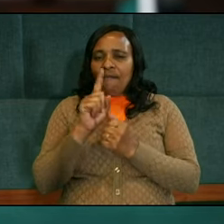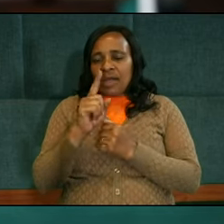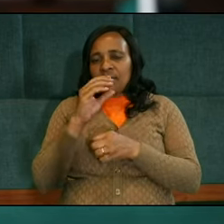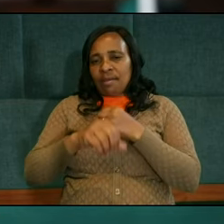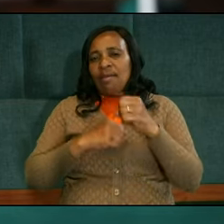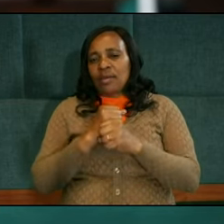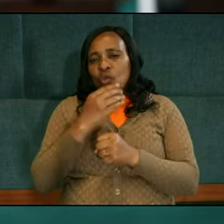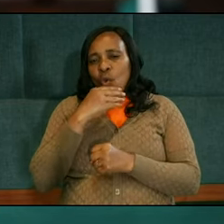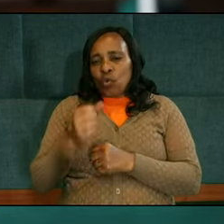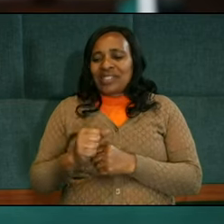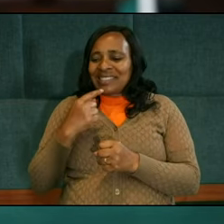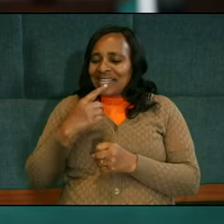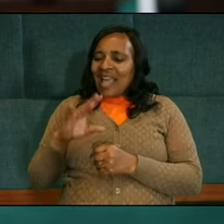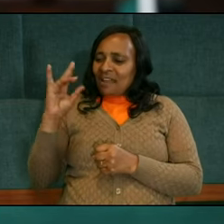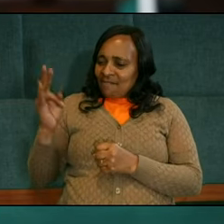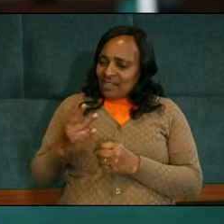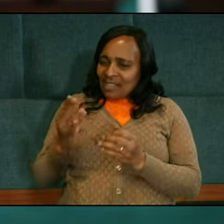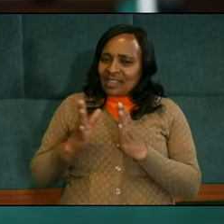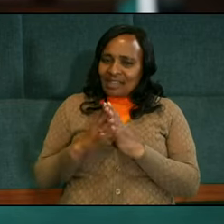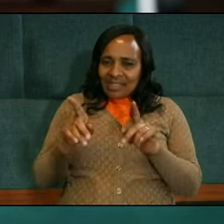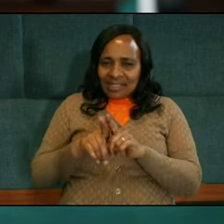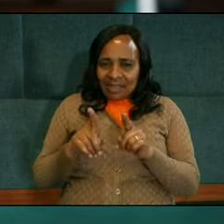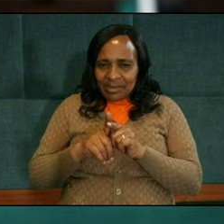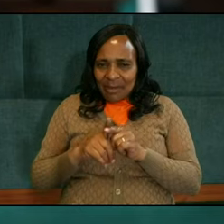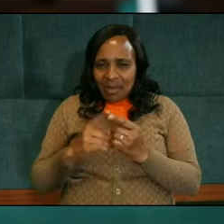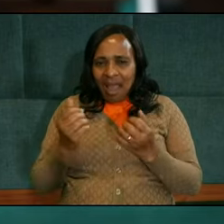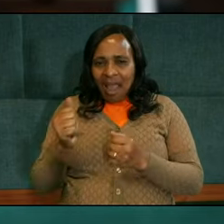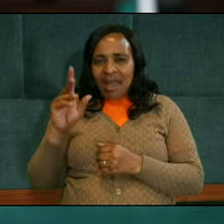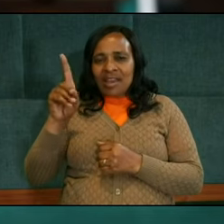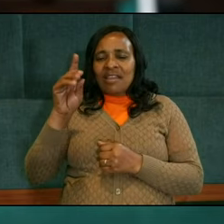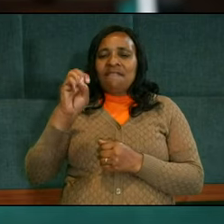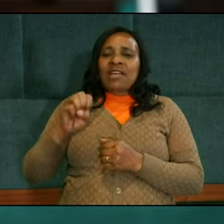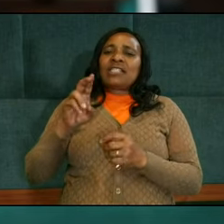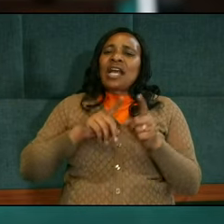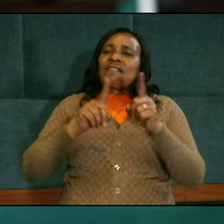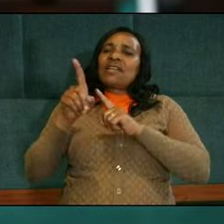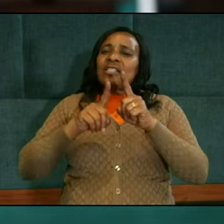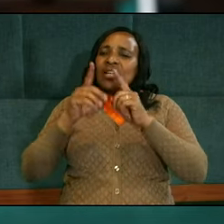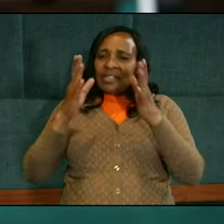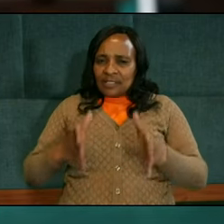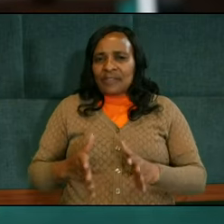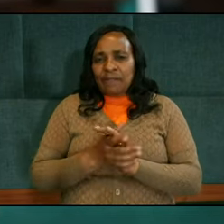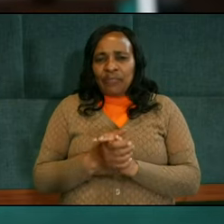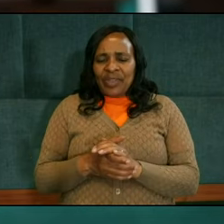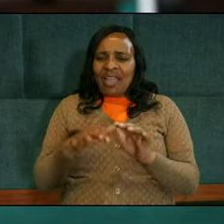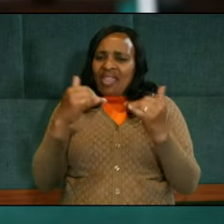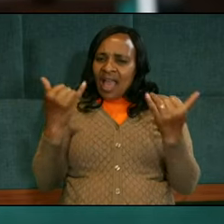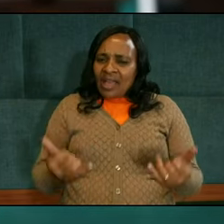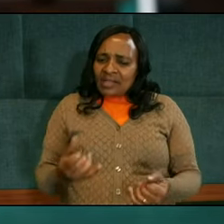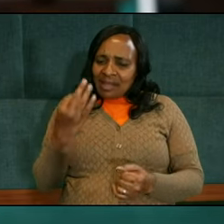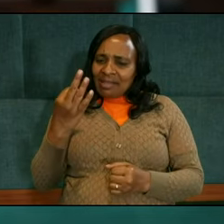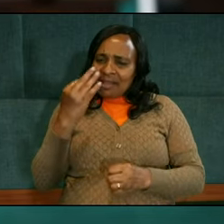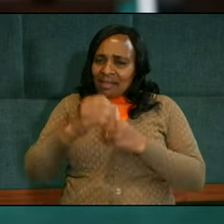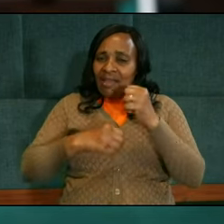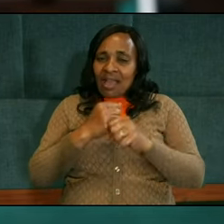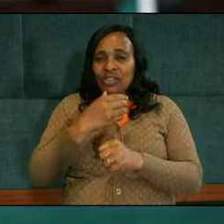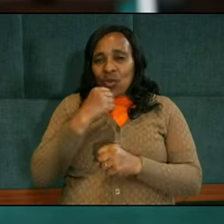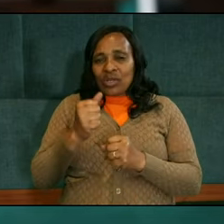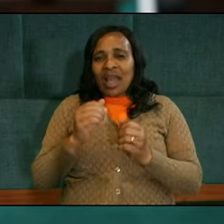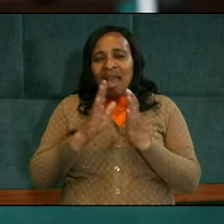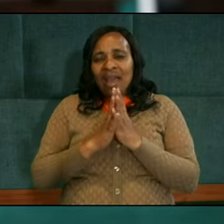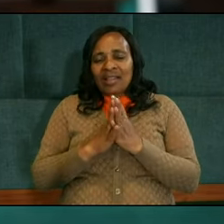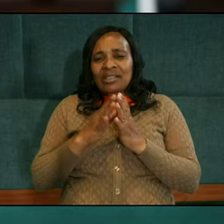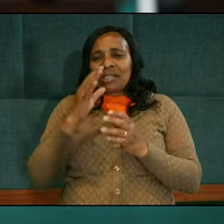were Adventists and adventurers. Then the orphans introduced themselves, the youngest being 3 years old and the oldest